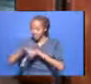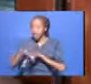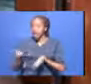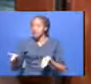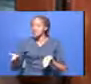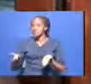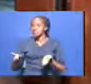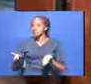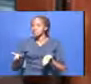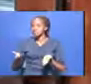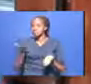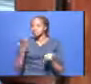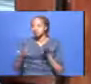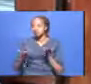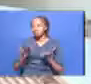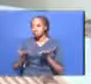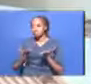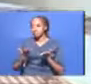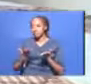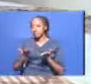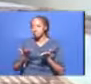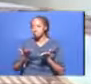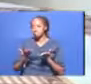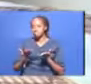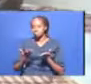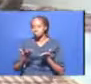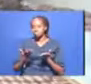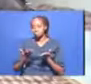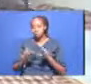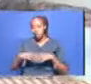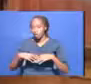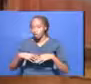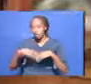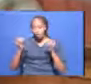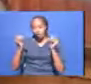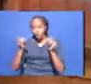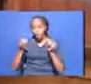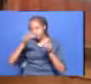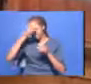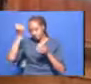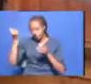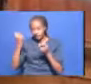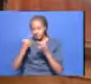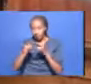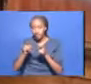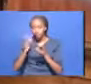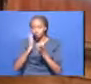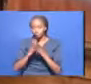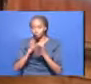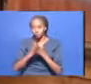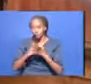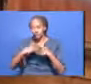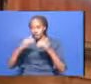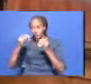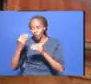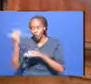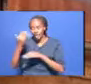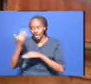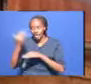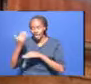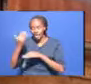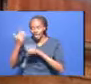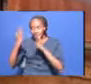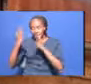will just dissipate with me. True. I also do, you know, a lecture, mm-hmm. you know, around either within the country here